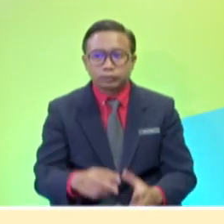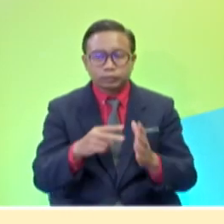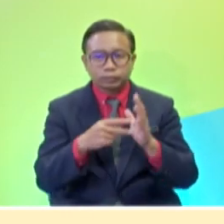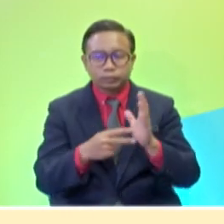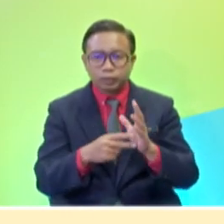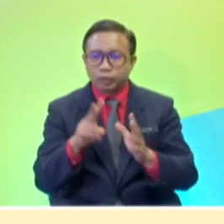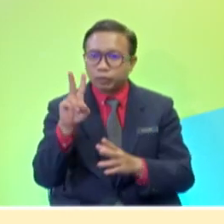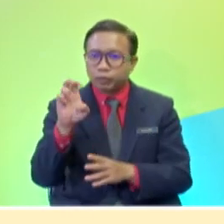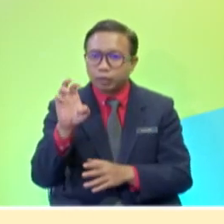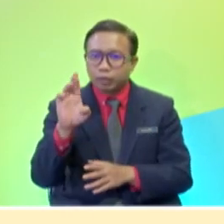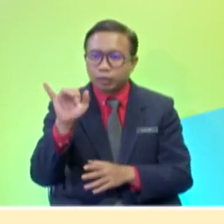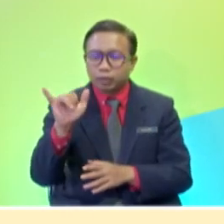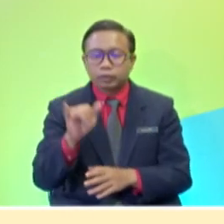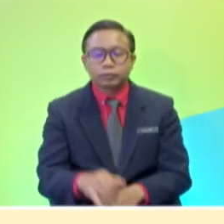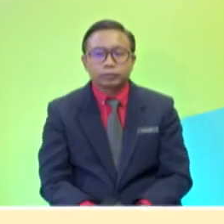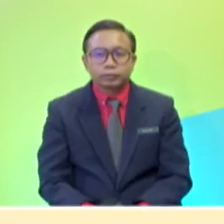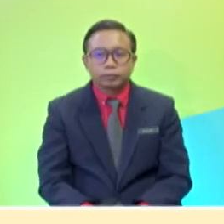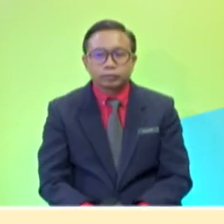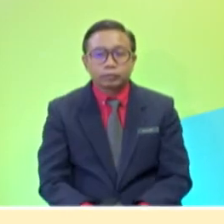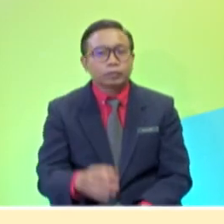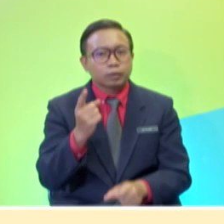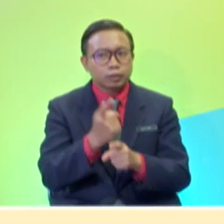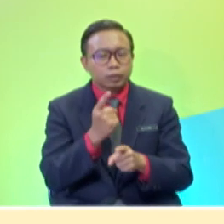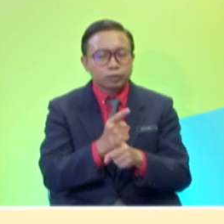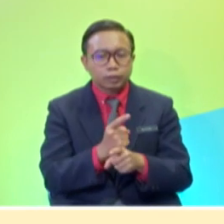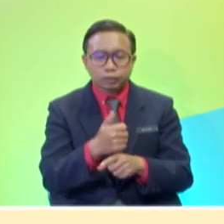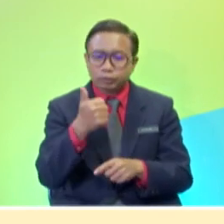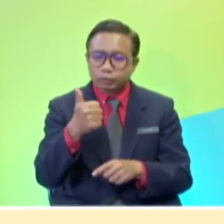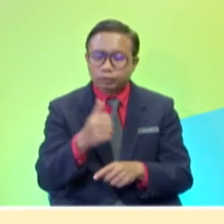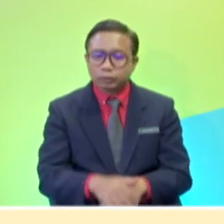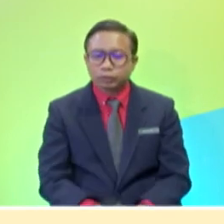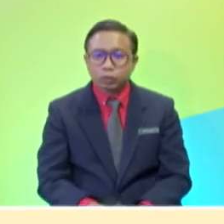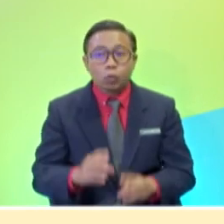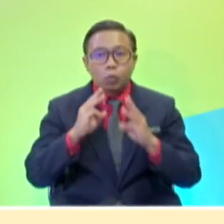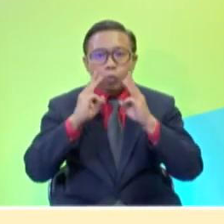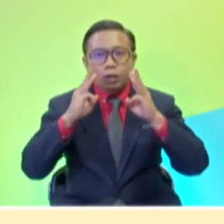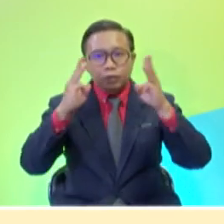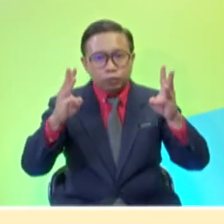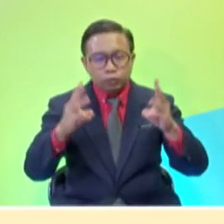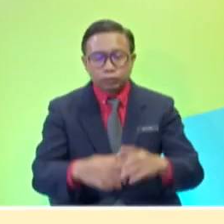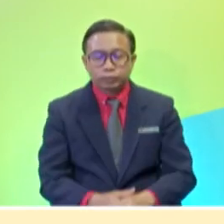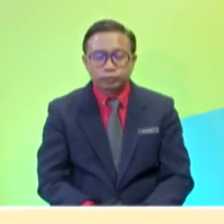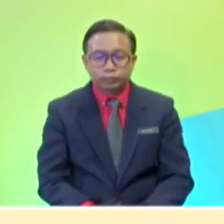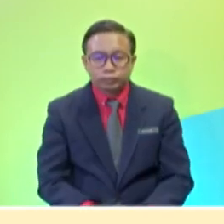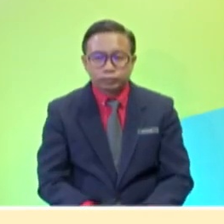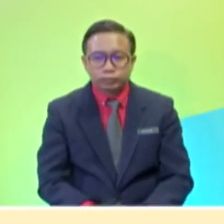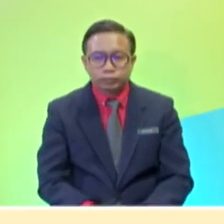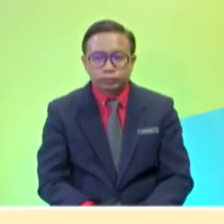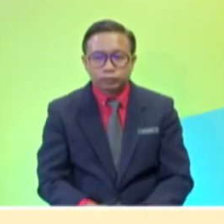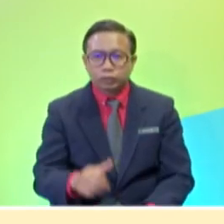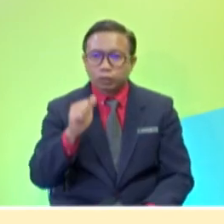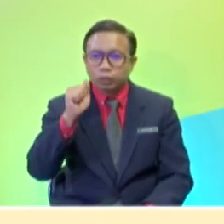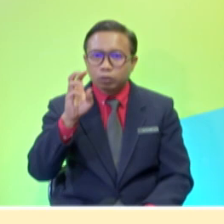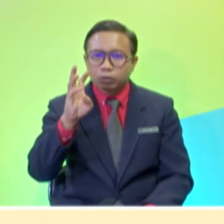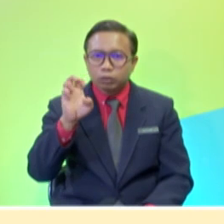very. Very, yes. Correct. Great. Wonderful. All right. These are awesome